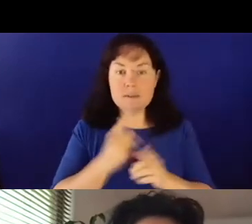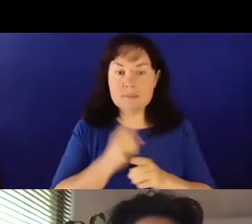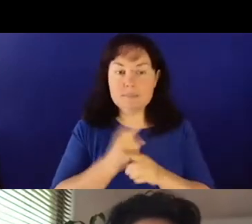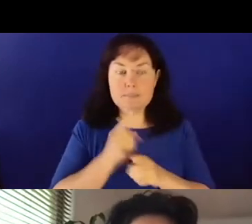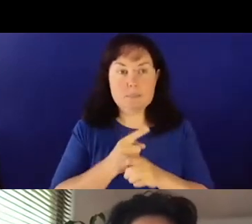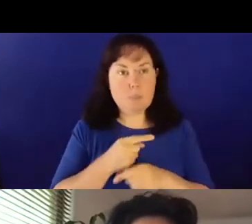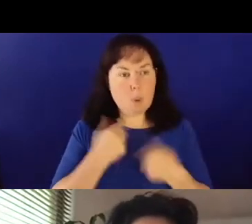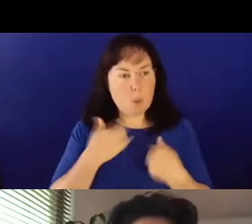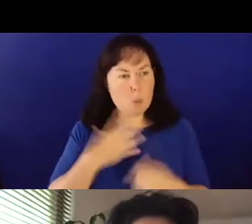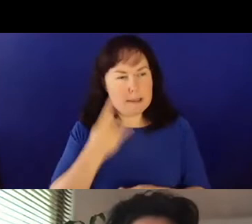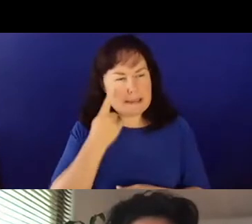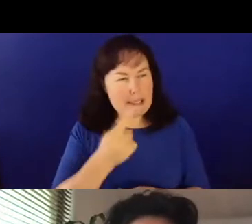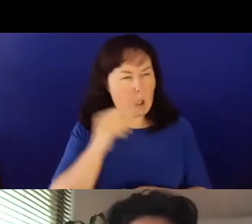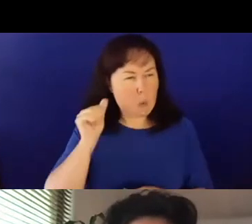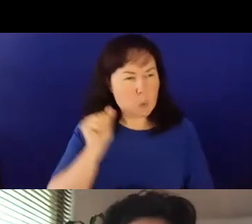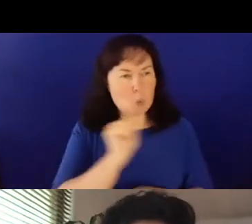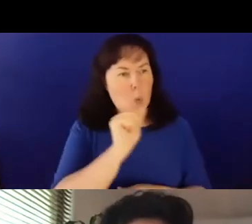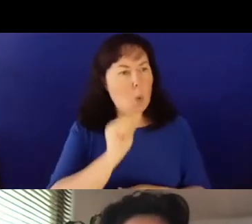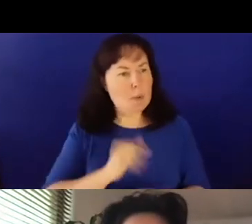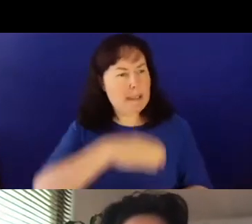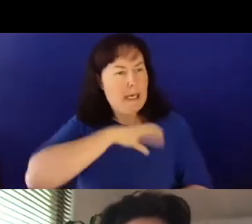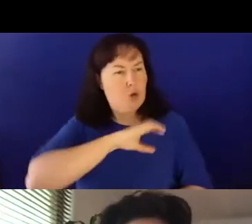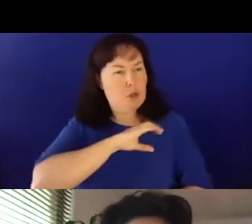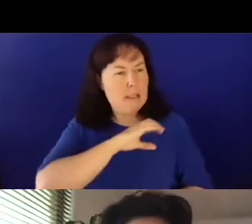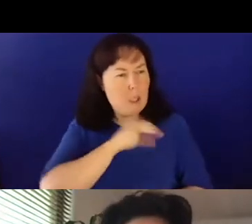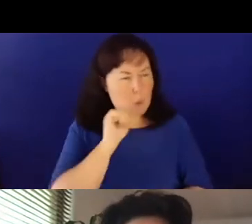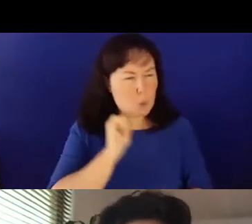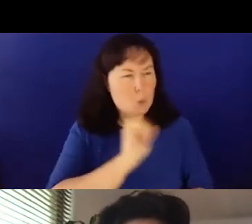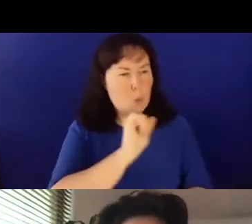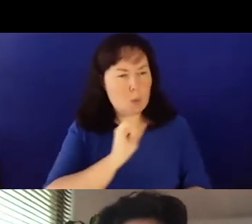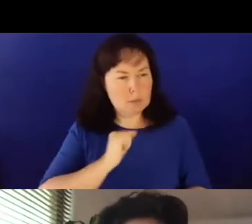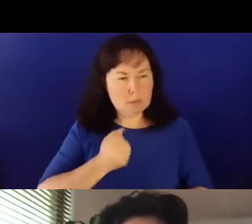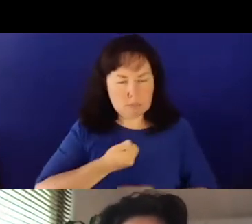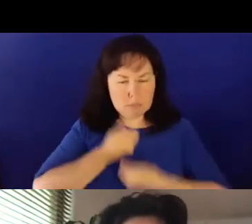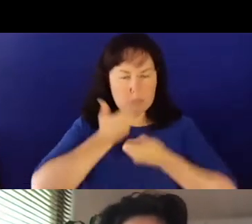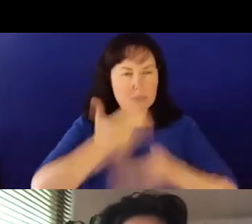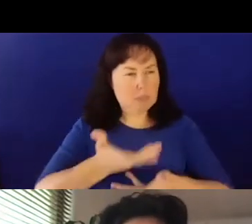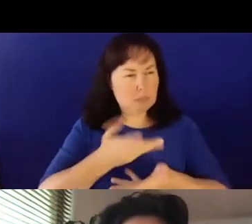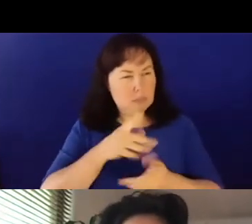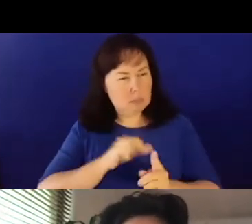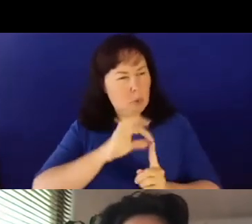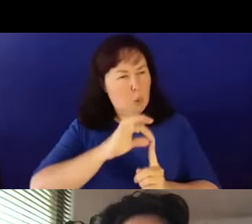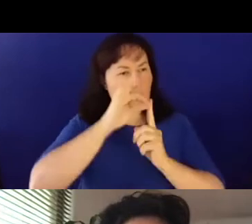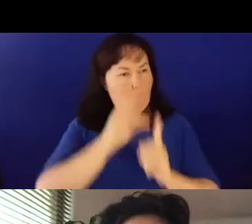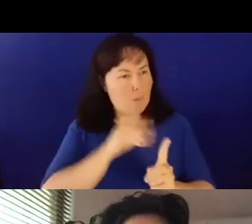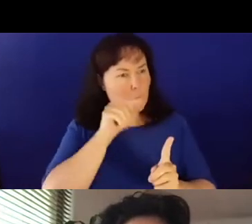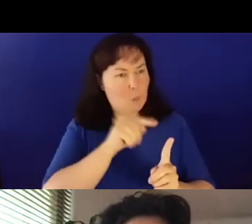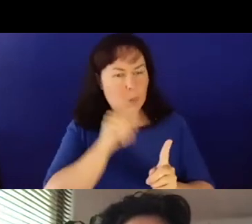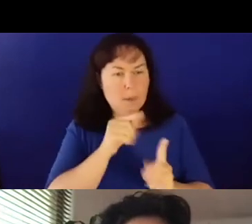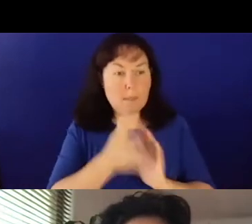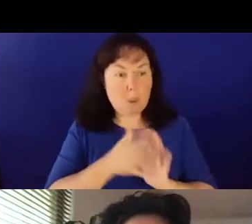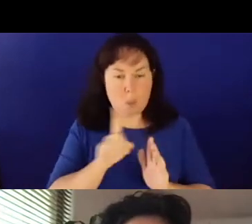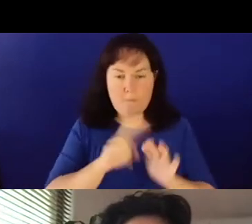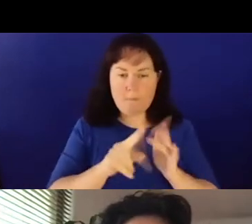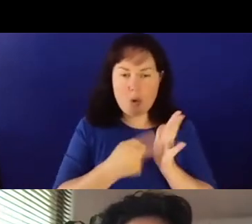voice. And which is uniquely yours, but realizing what's the format we're doing it in. We'll be able to see your craft